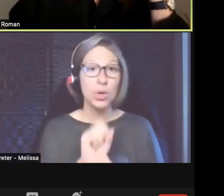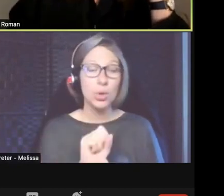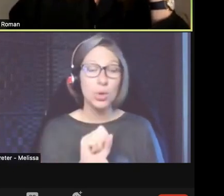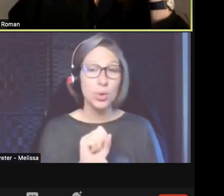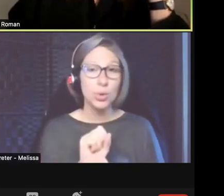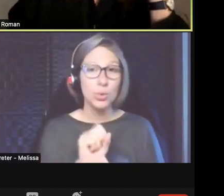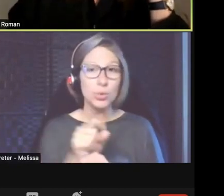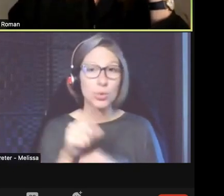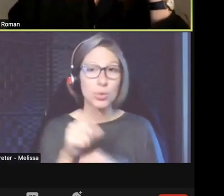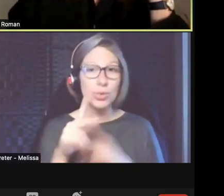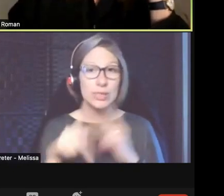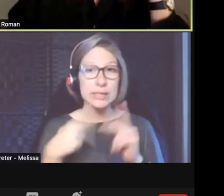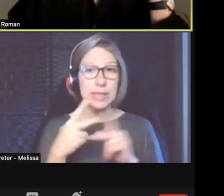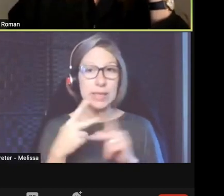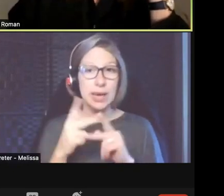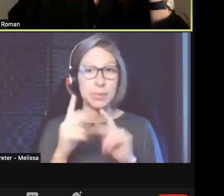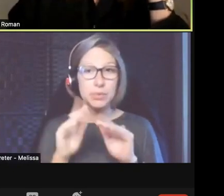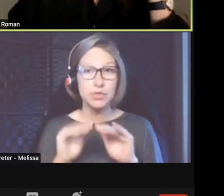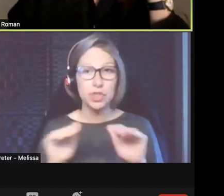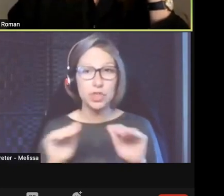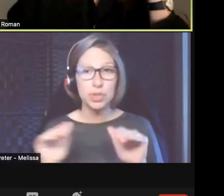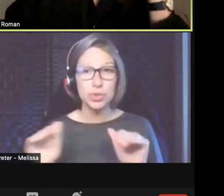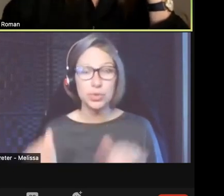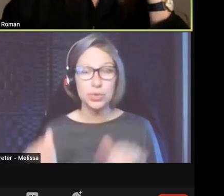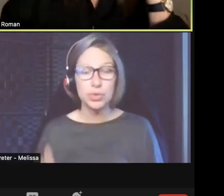children.